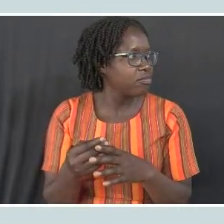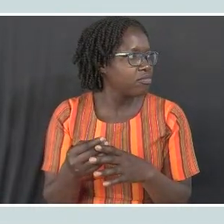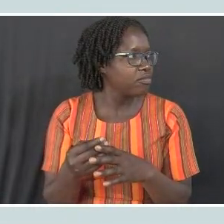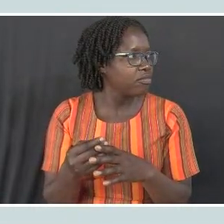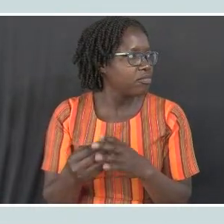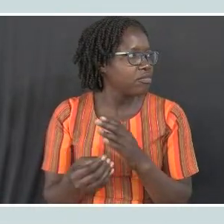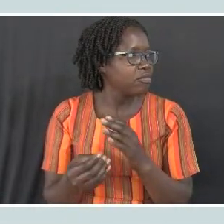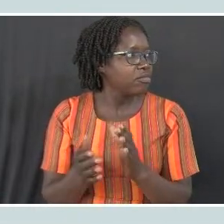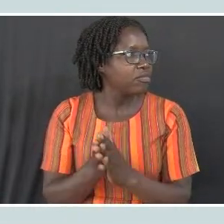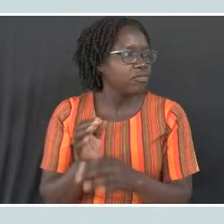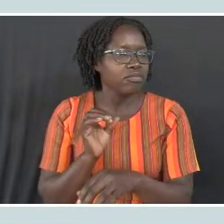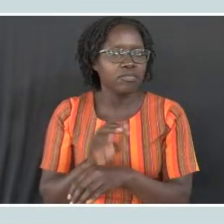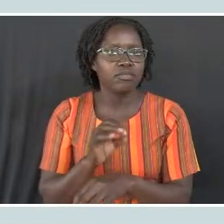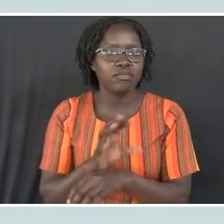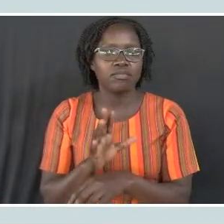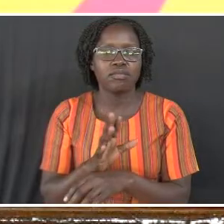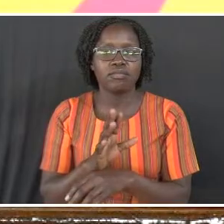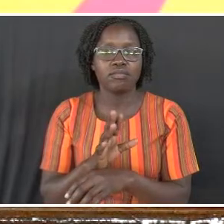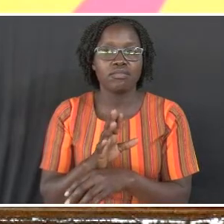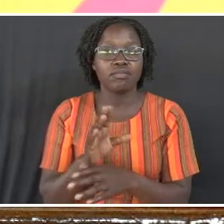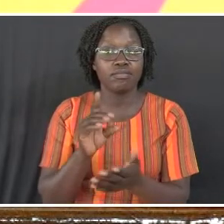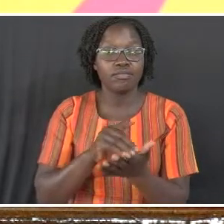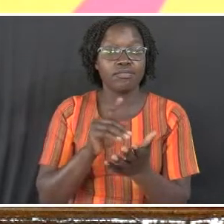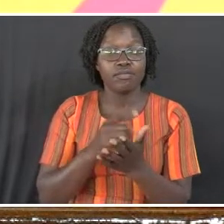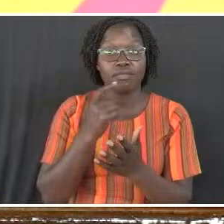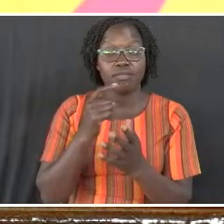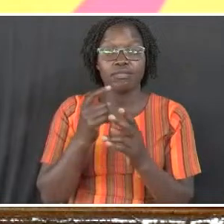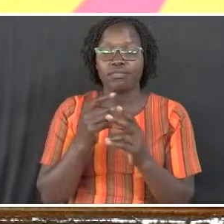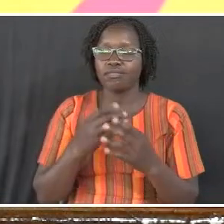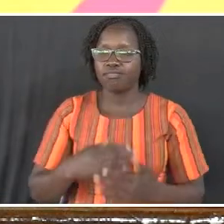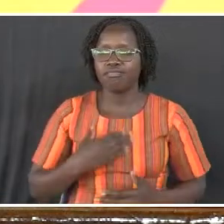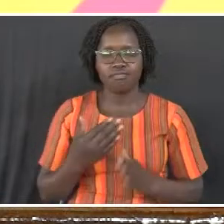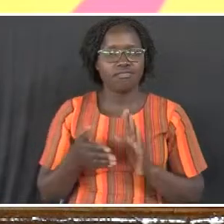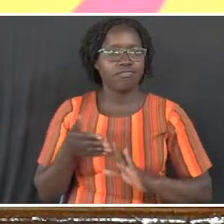always advise you see a dentist as soon as possible.